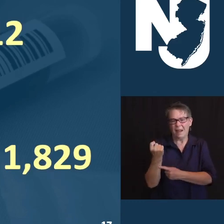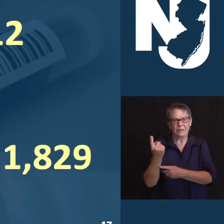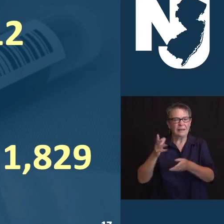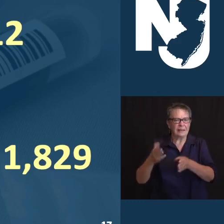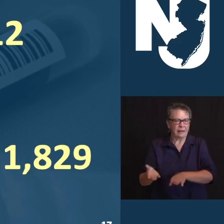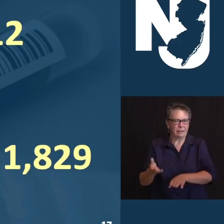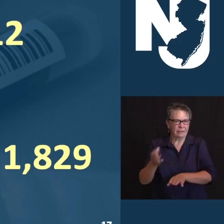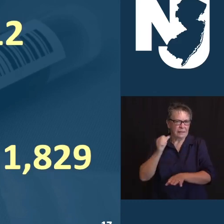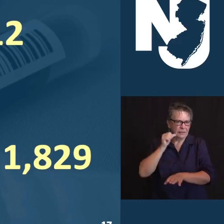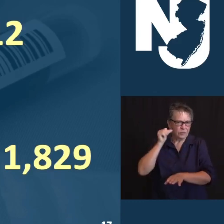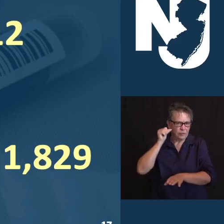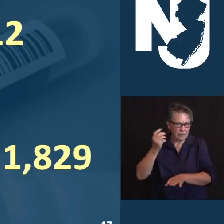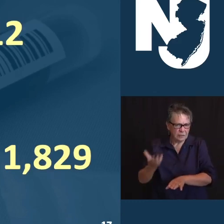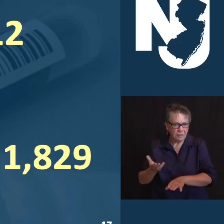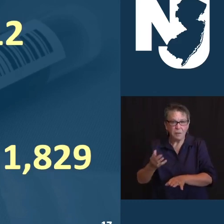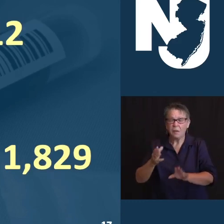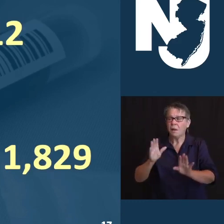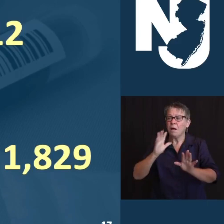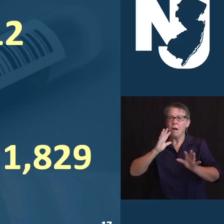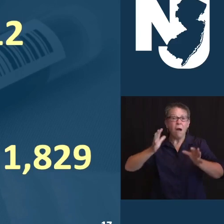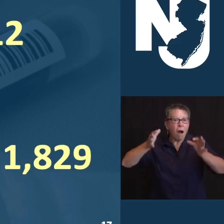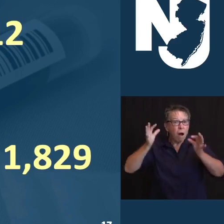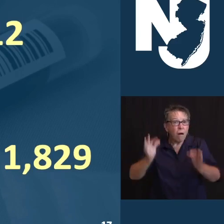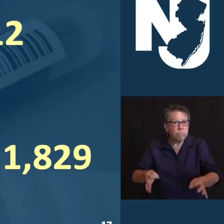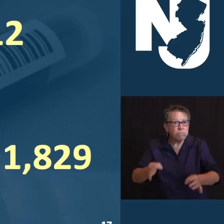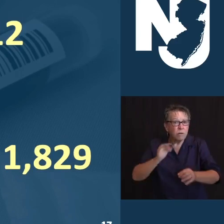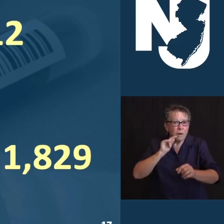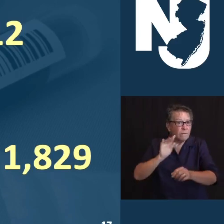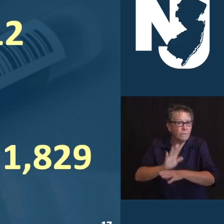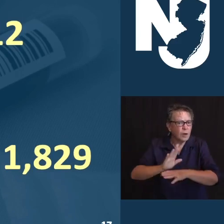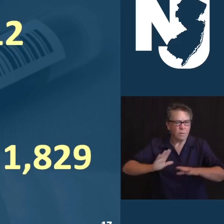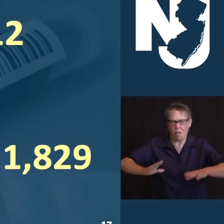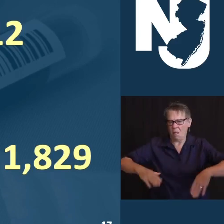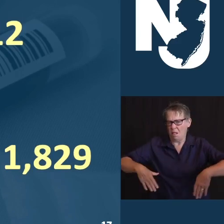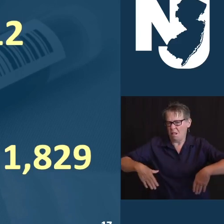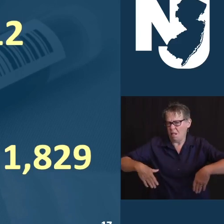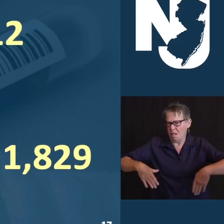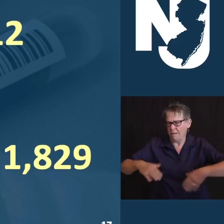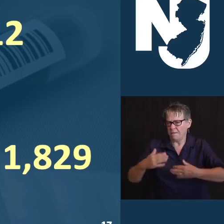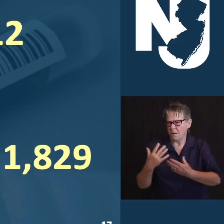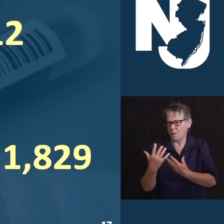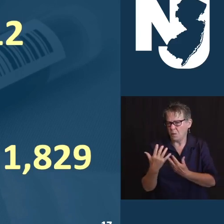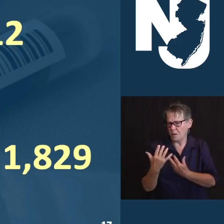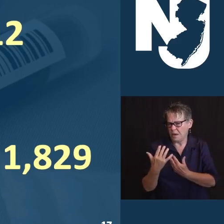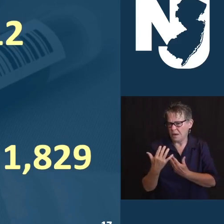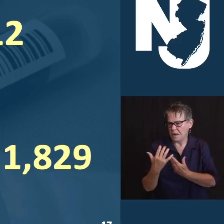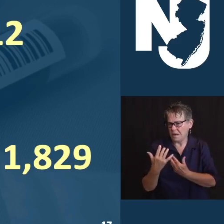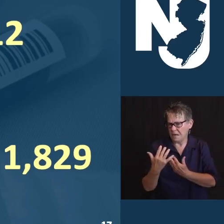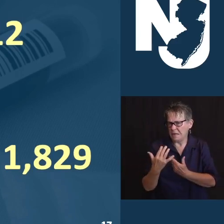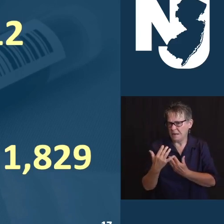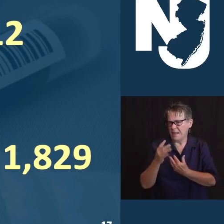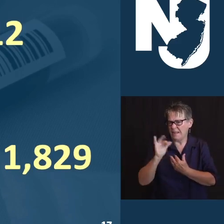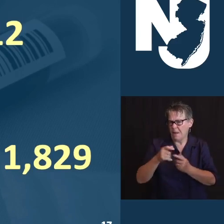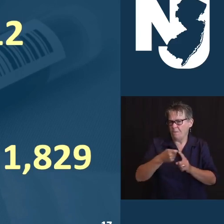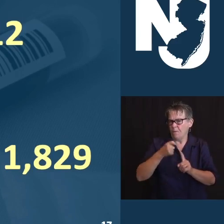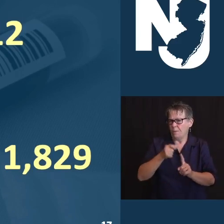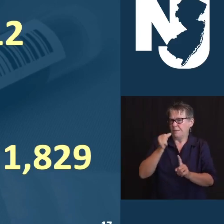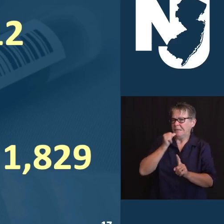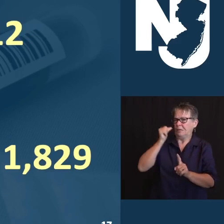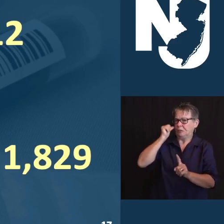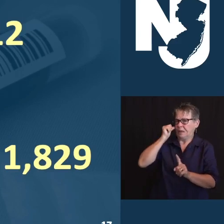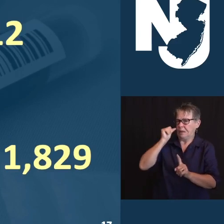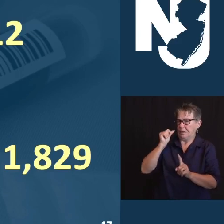you hear that. That's not an insignificant amount. 11 deaths yesterday. So if anyone thinks that we're out of the woods, they're not paying